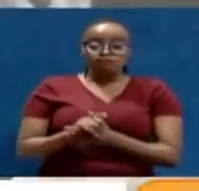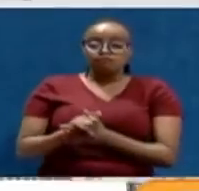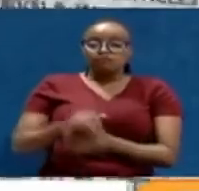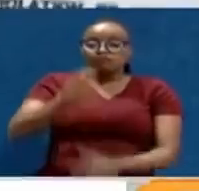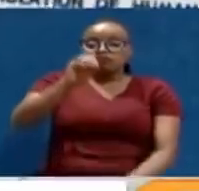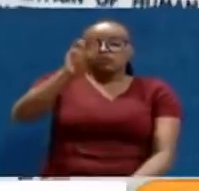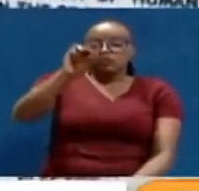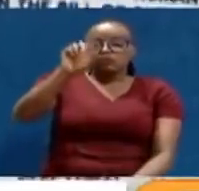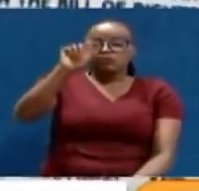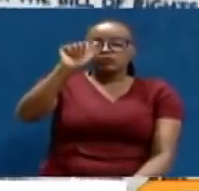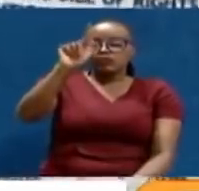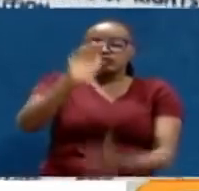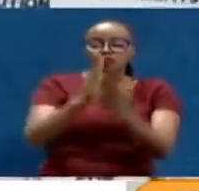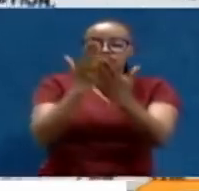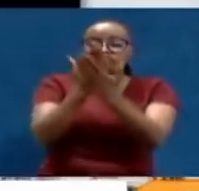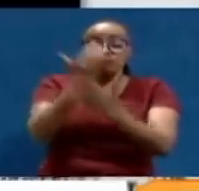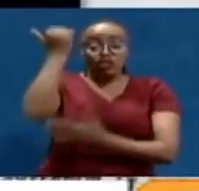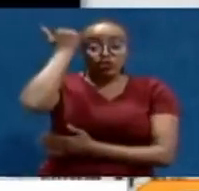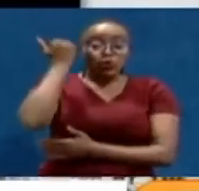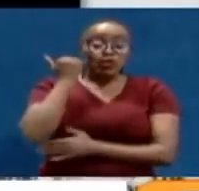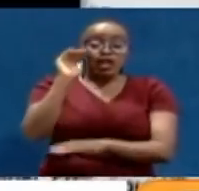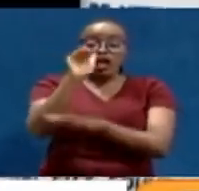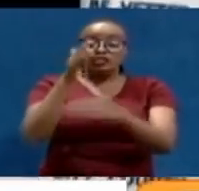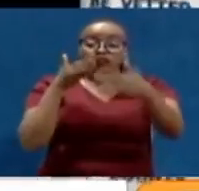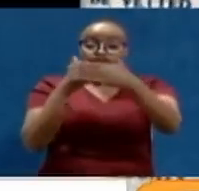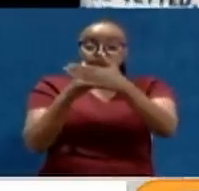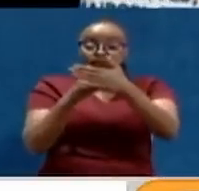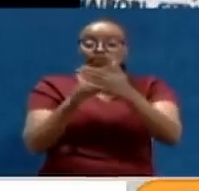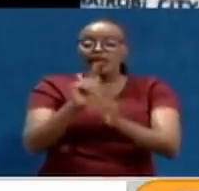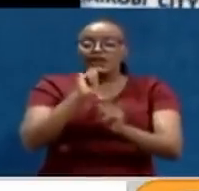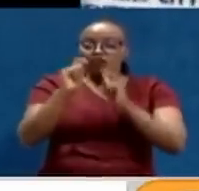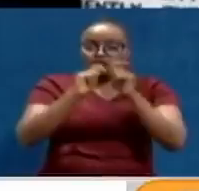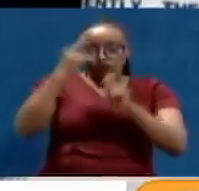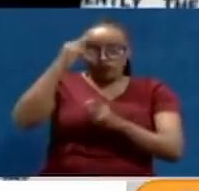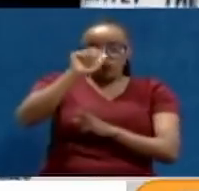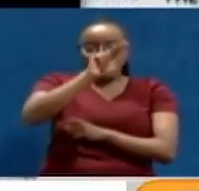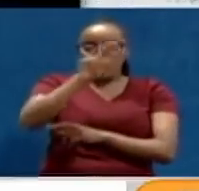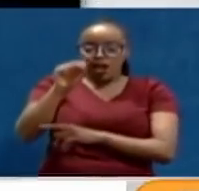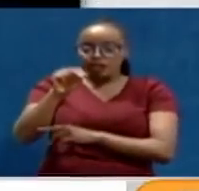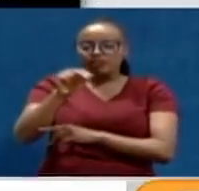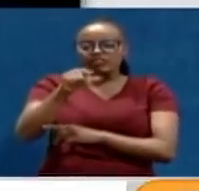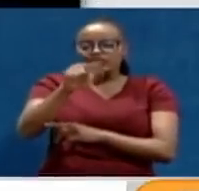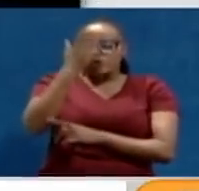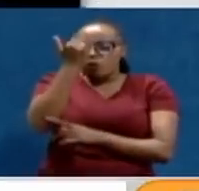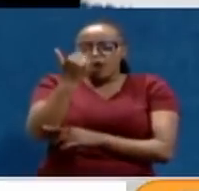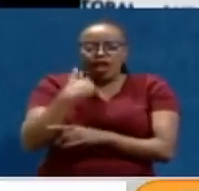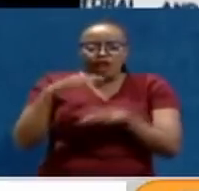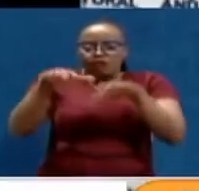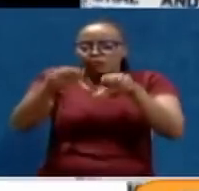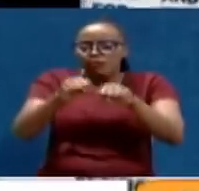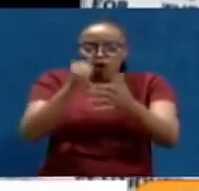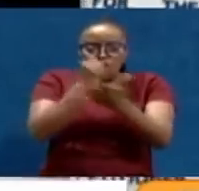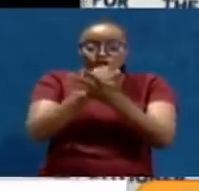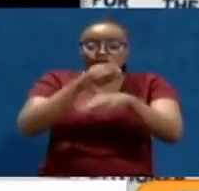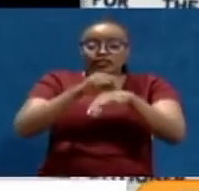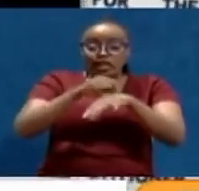Activist Omtatah has also filed a petition in court seeking to block the vetting of Anne Kananu on the premises that she never assumed office